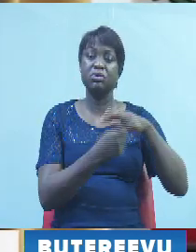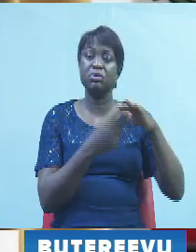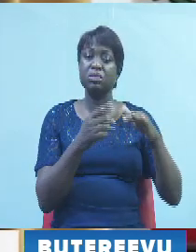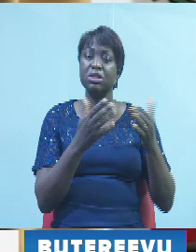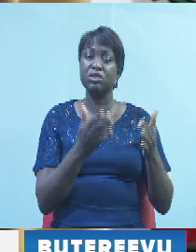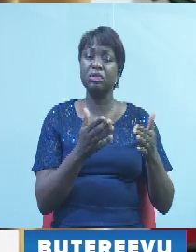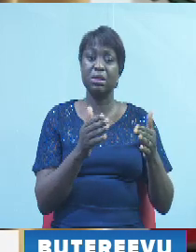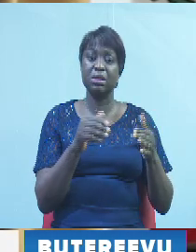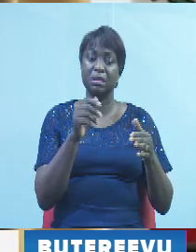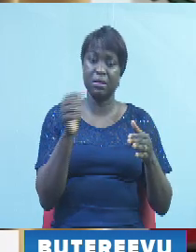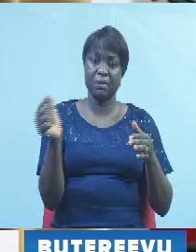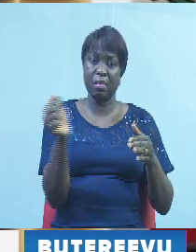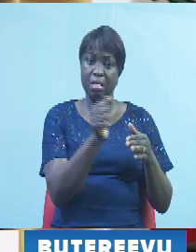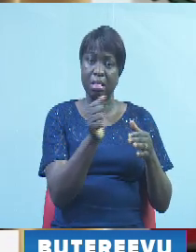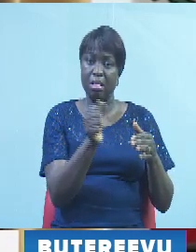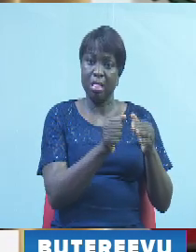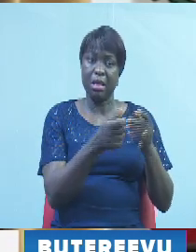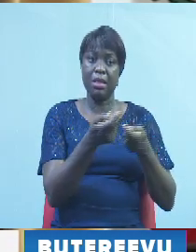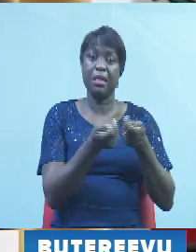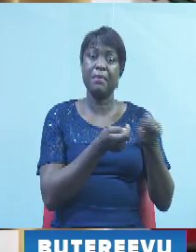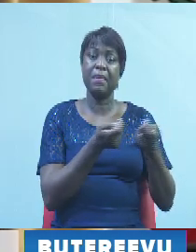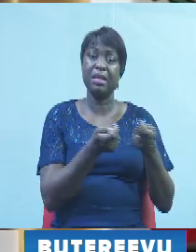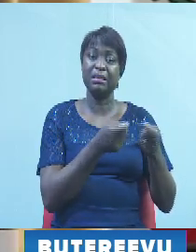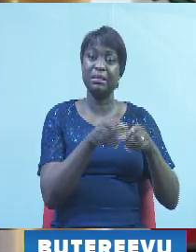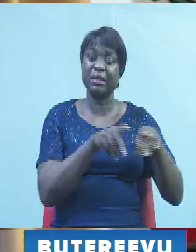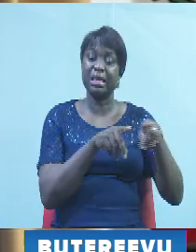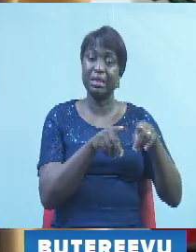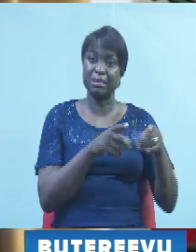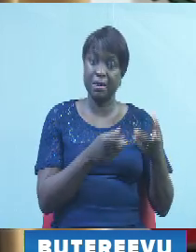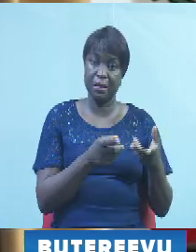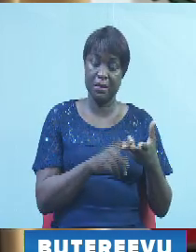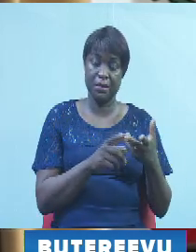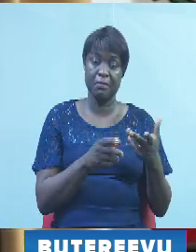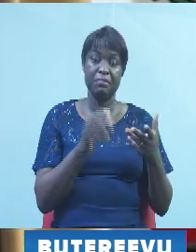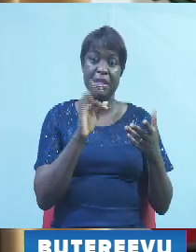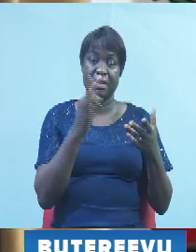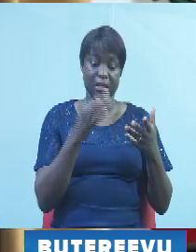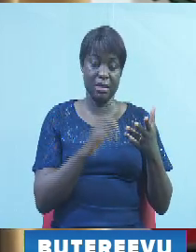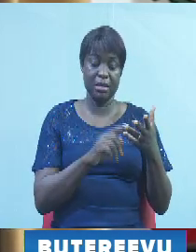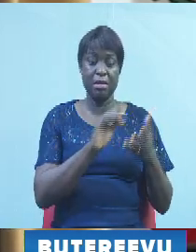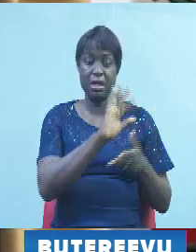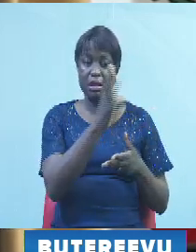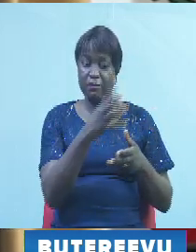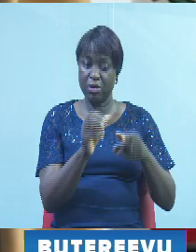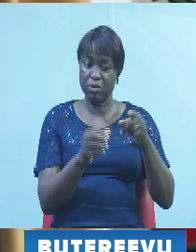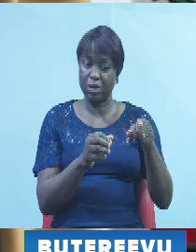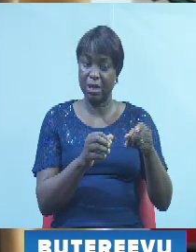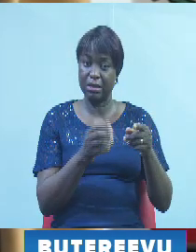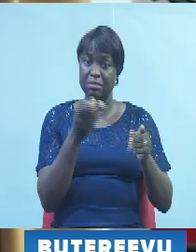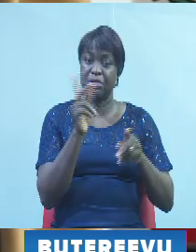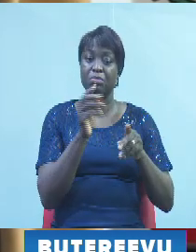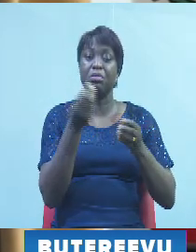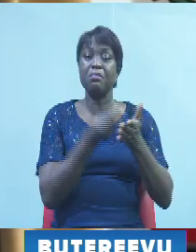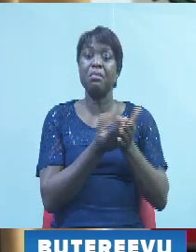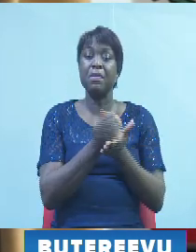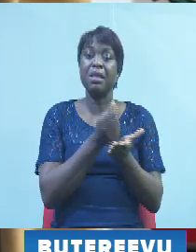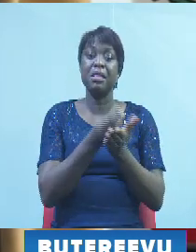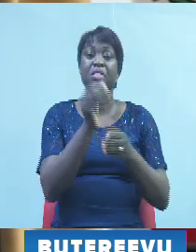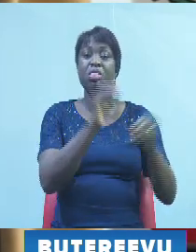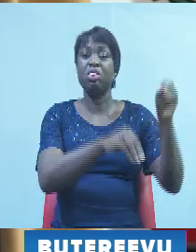appointment of the fund's managing director. Three, to evaluate the status and safety of savers' money in the